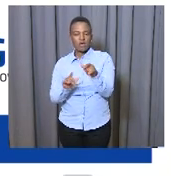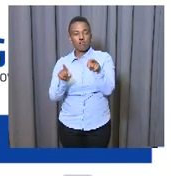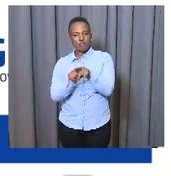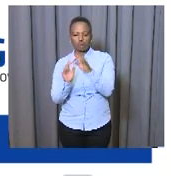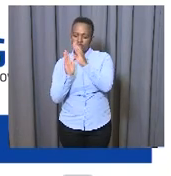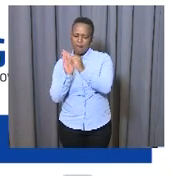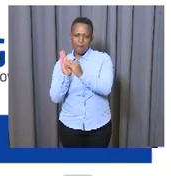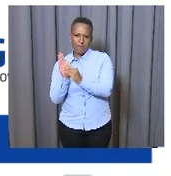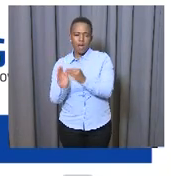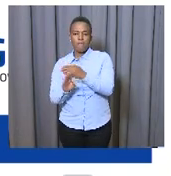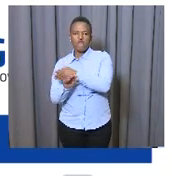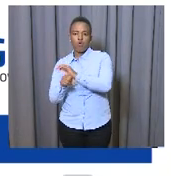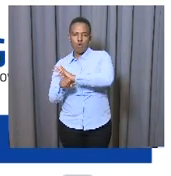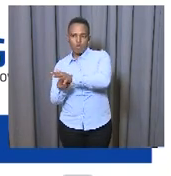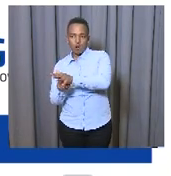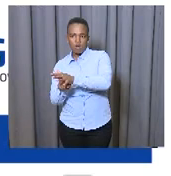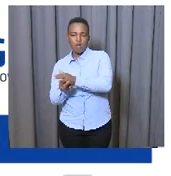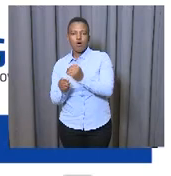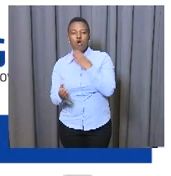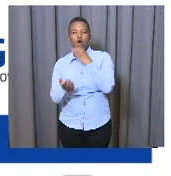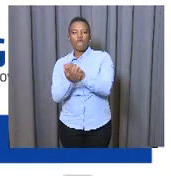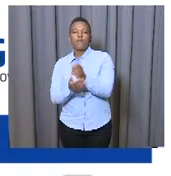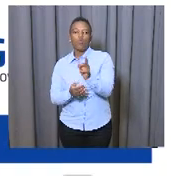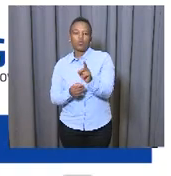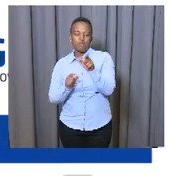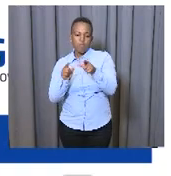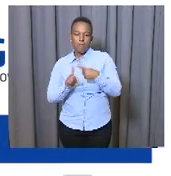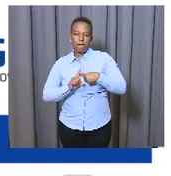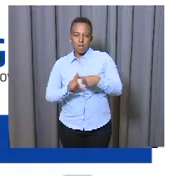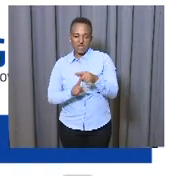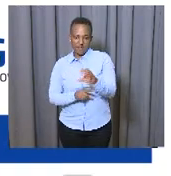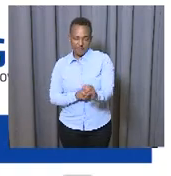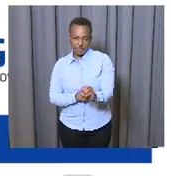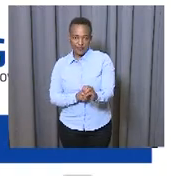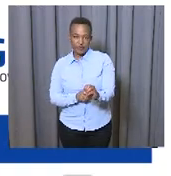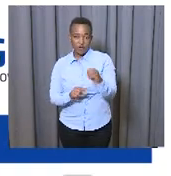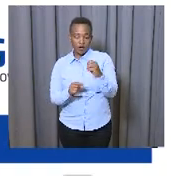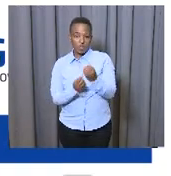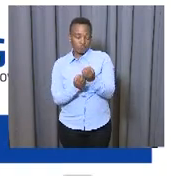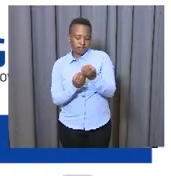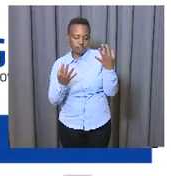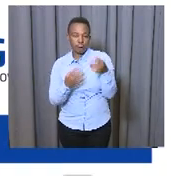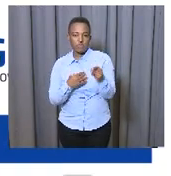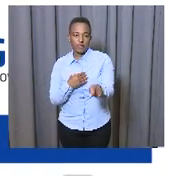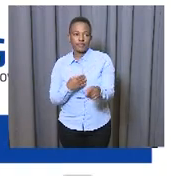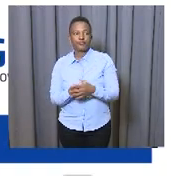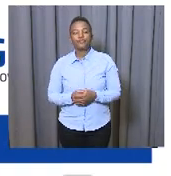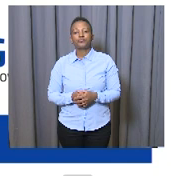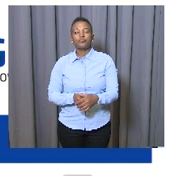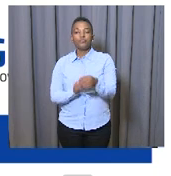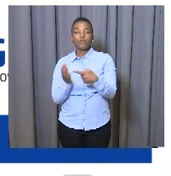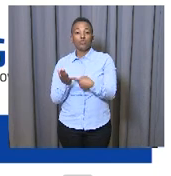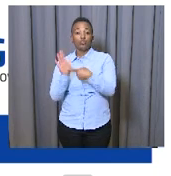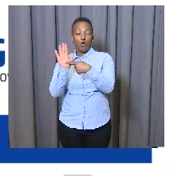are recorded. They are amongst the confirmed cases. They are concentrated there. So in this map, what is important